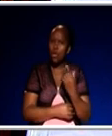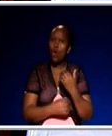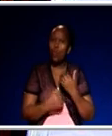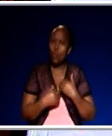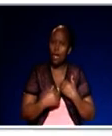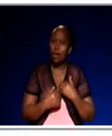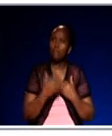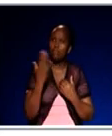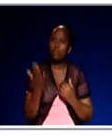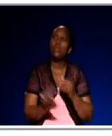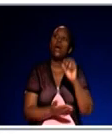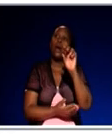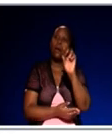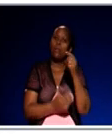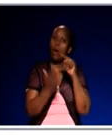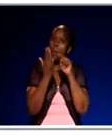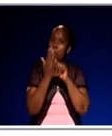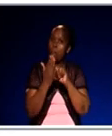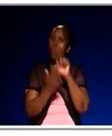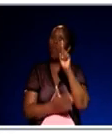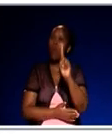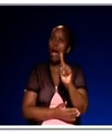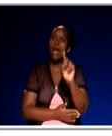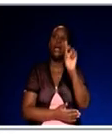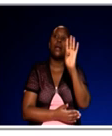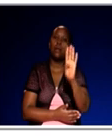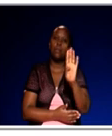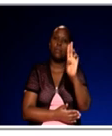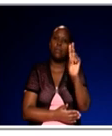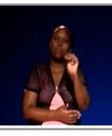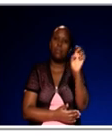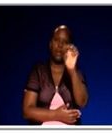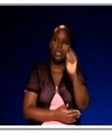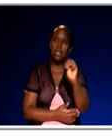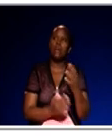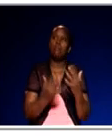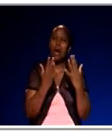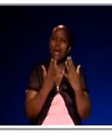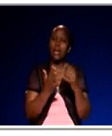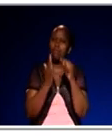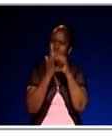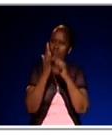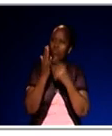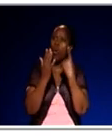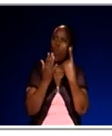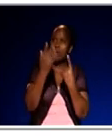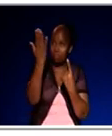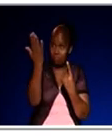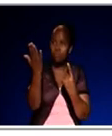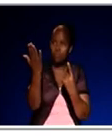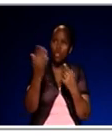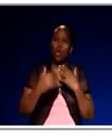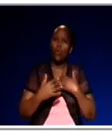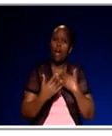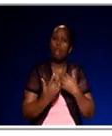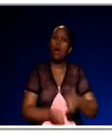the Bunsen burner. We have the standard Bunsen burner, which is our main interest today. We have the